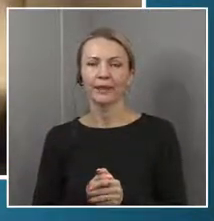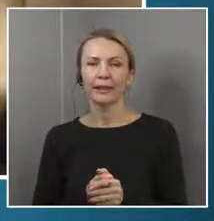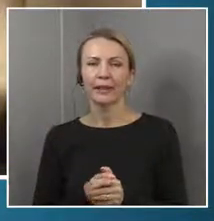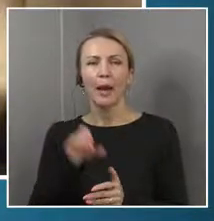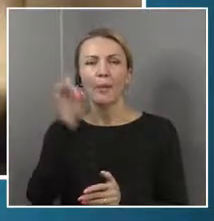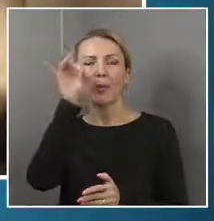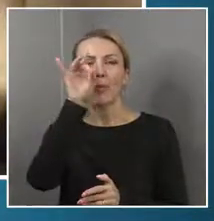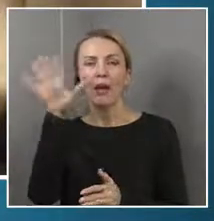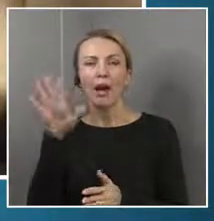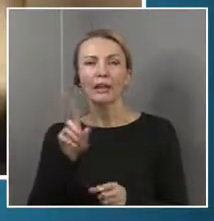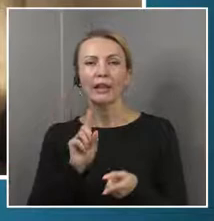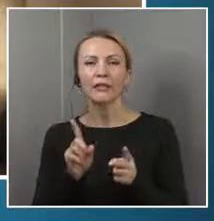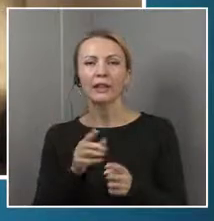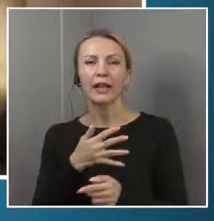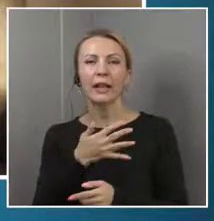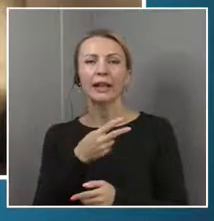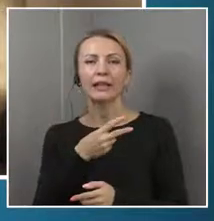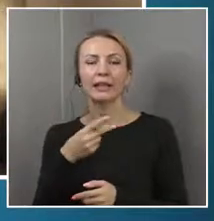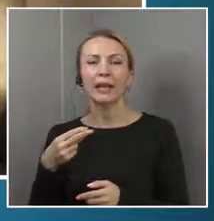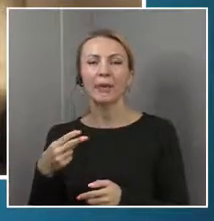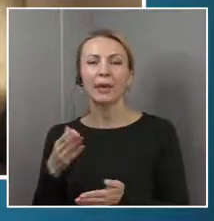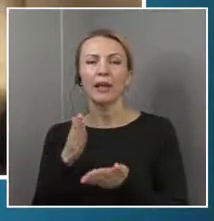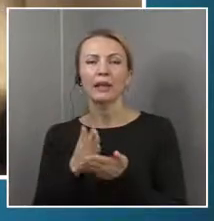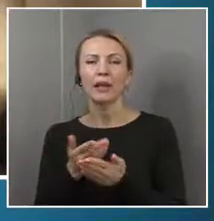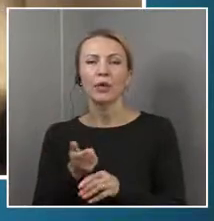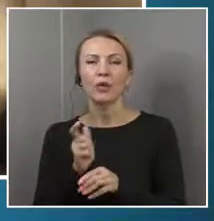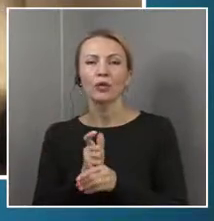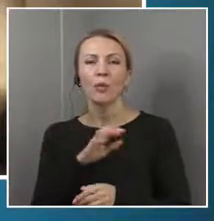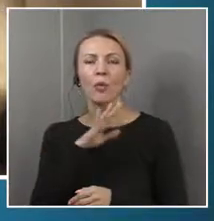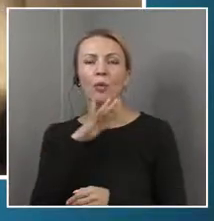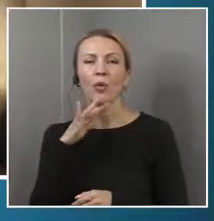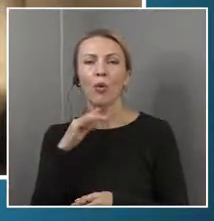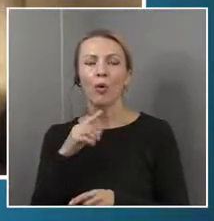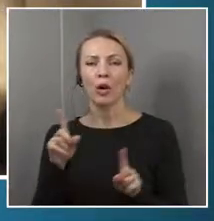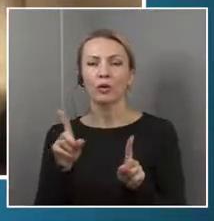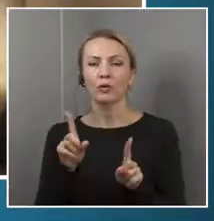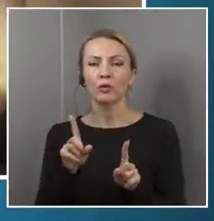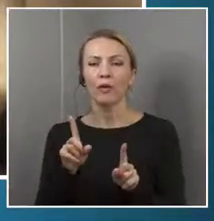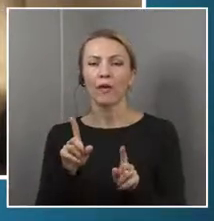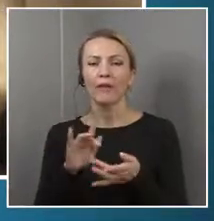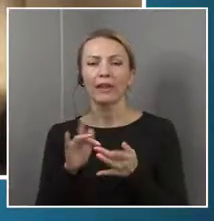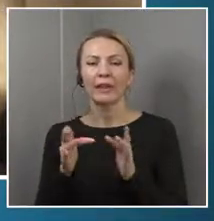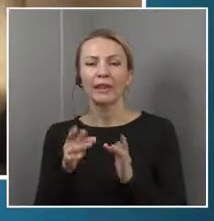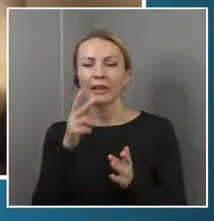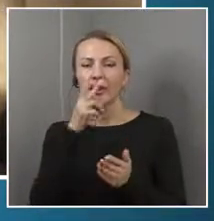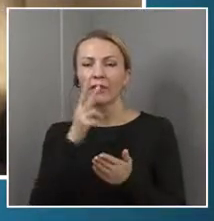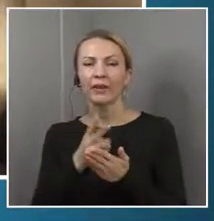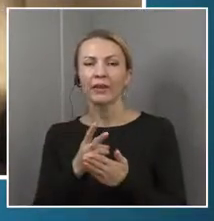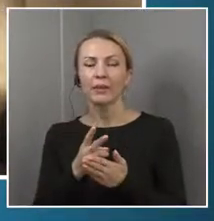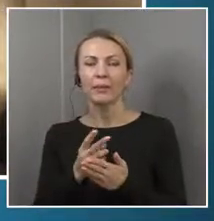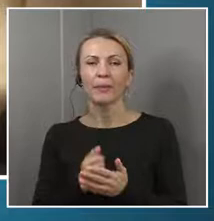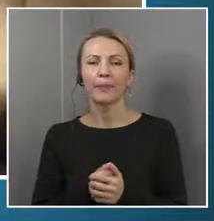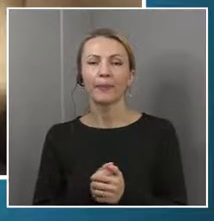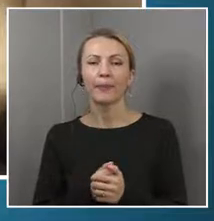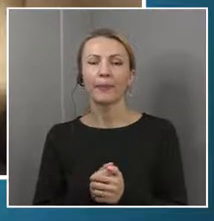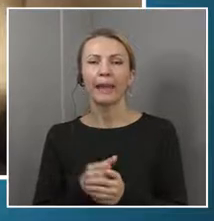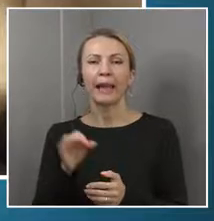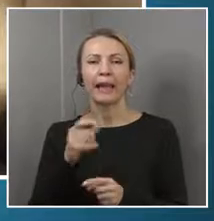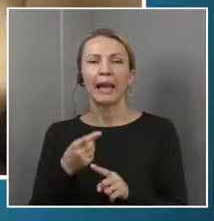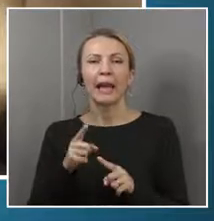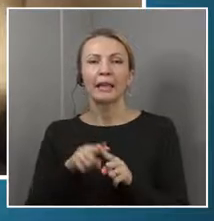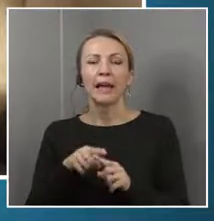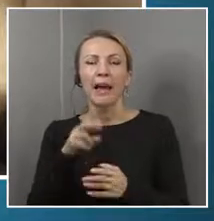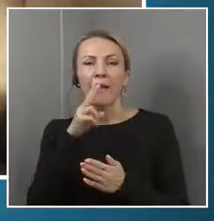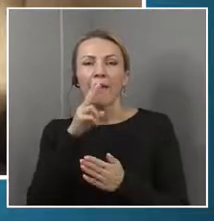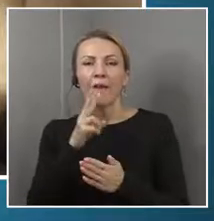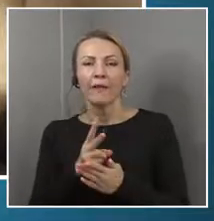it's kind of indicative of what's going on. An art collective called Mischief in Brooklyn sold